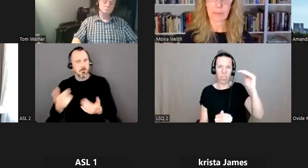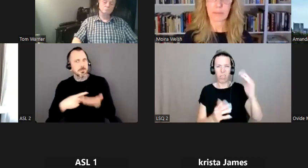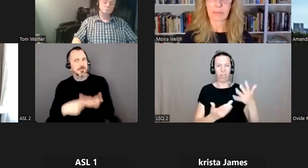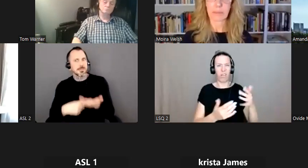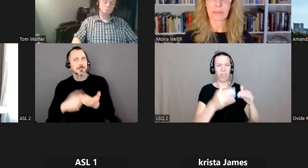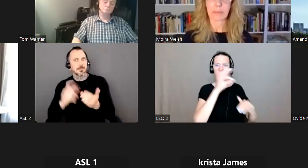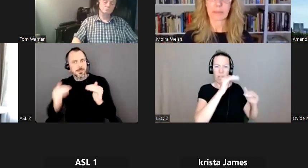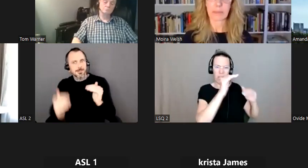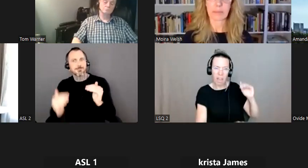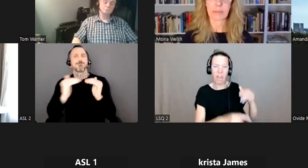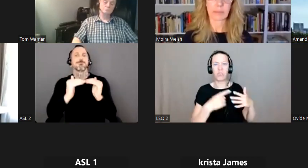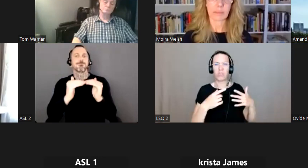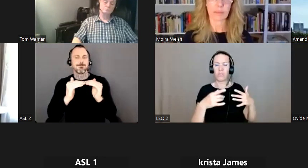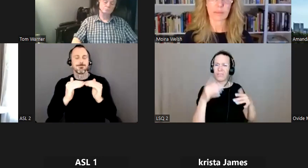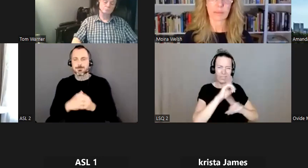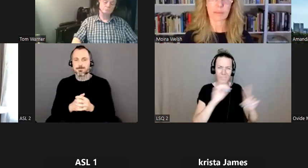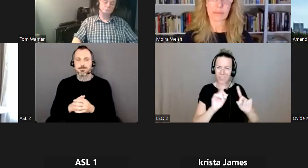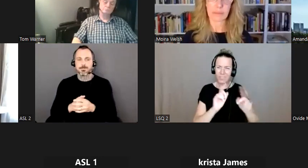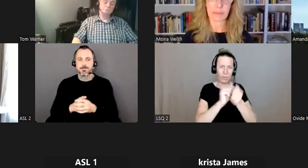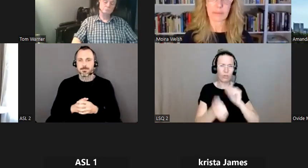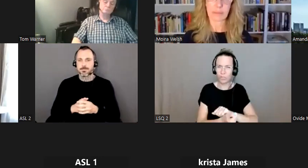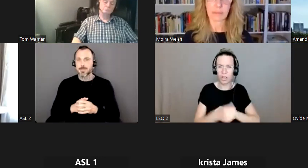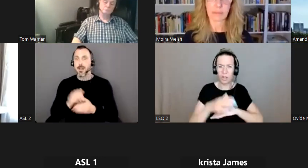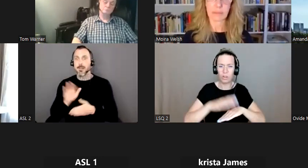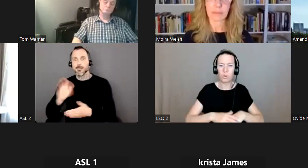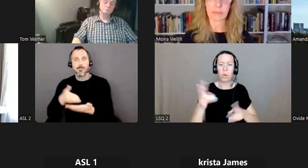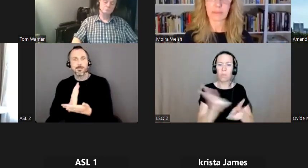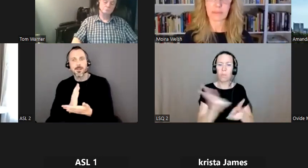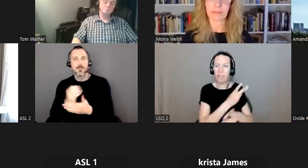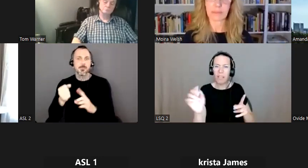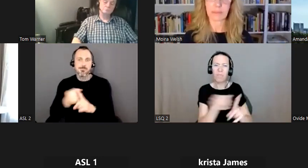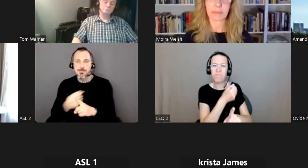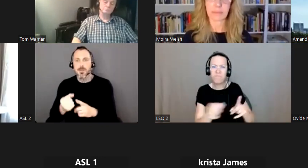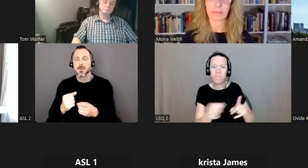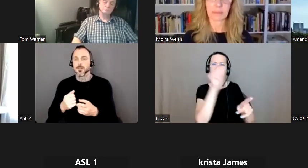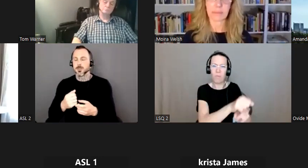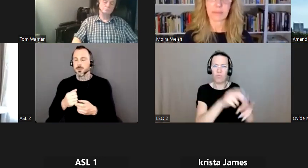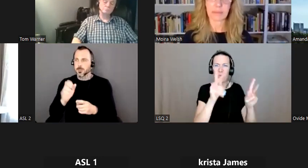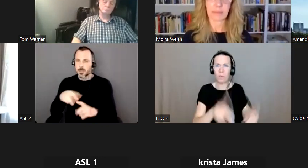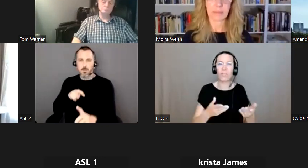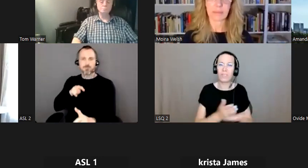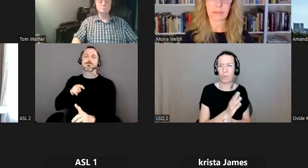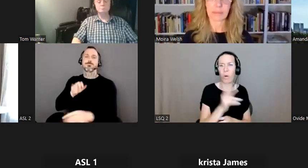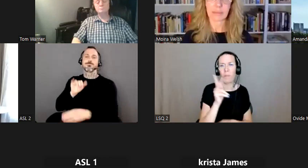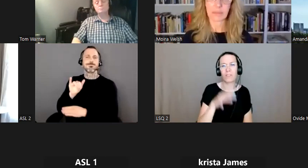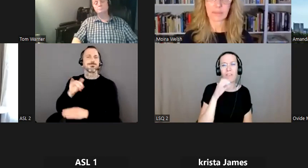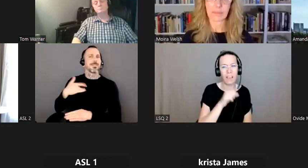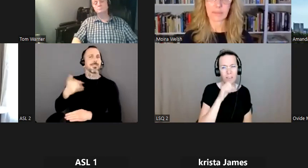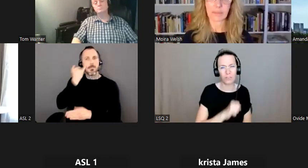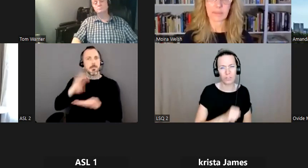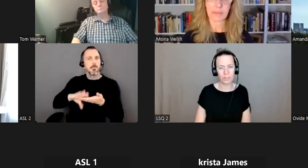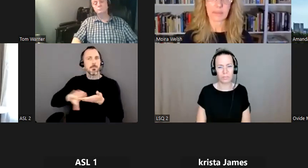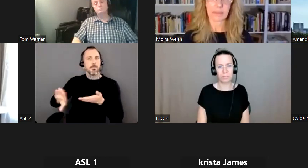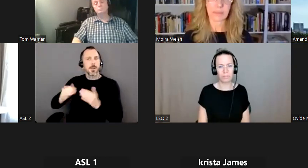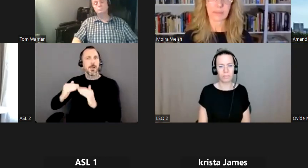about elder abuse and rights from a perspective of of exclusion, marginalization,